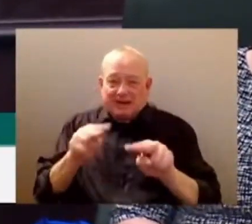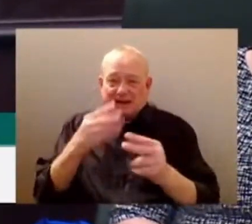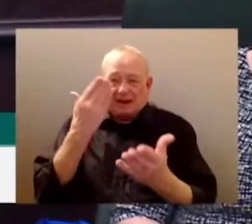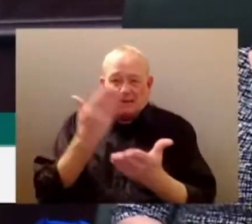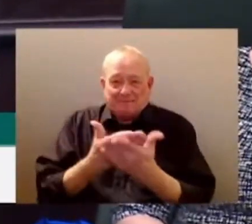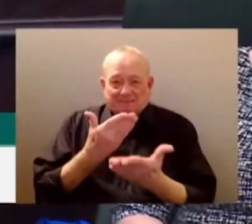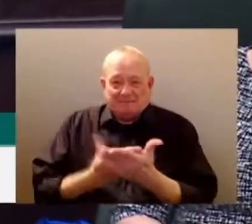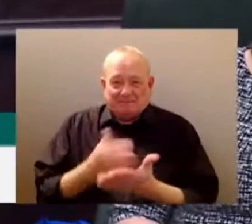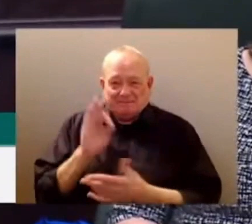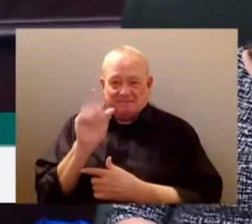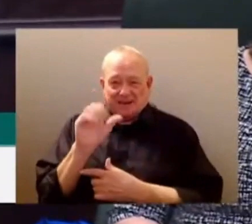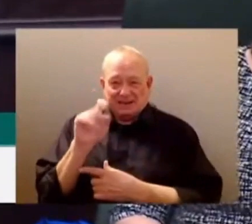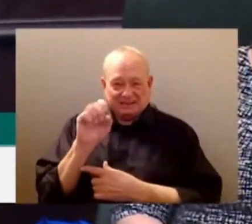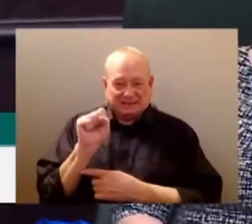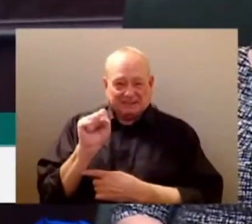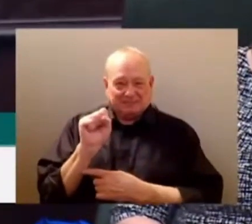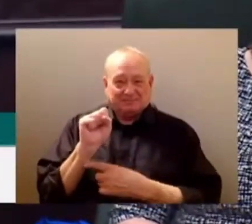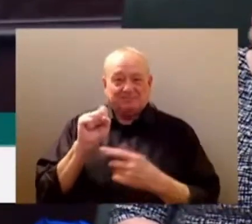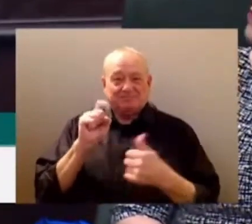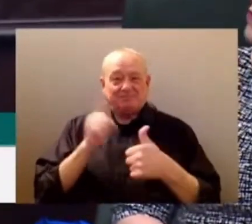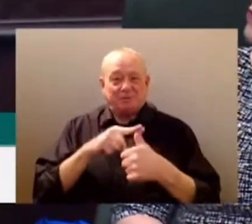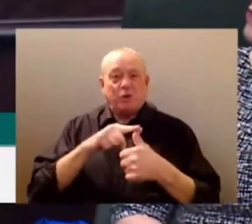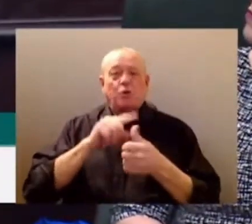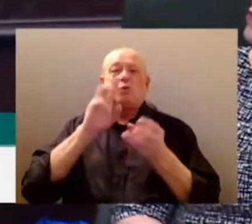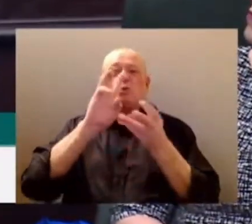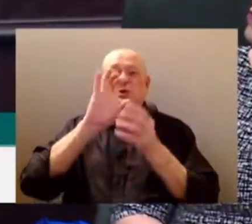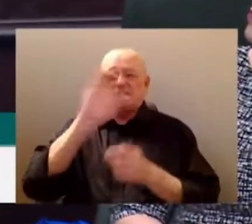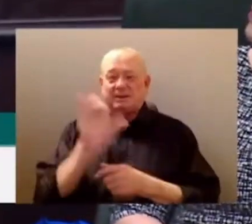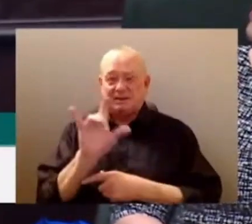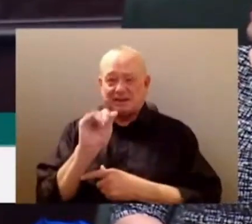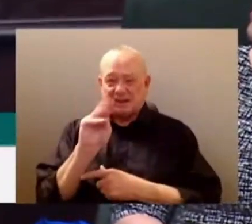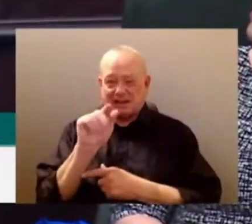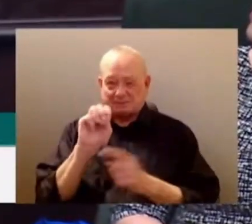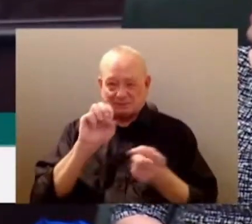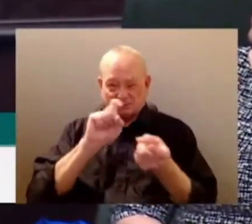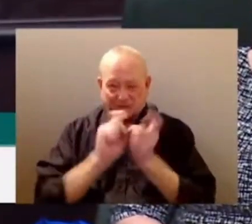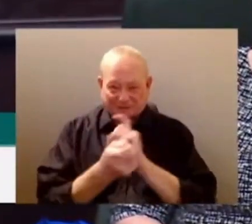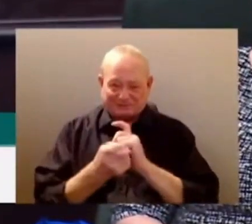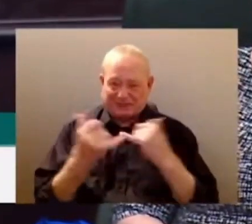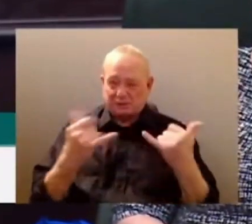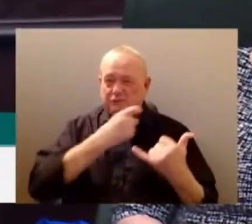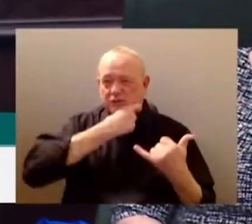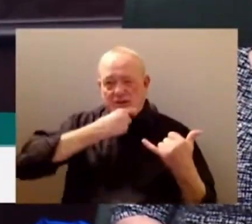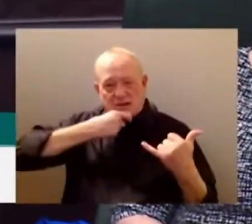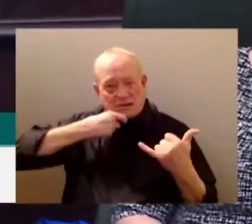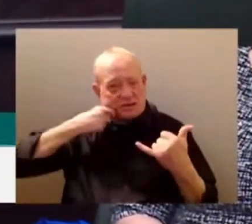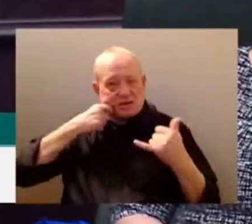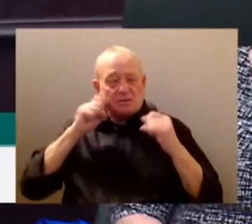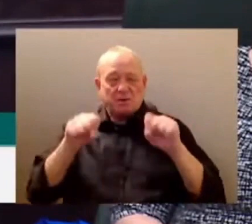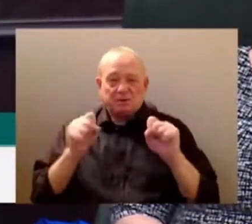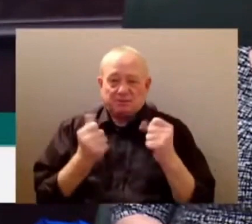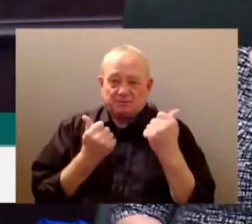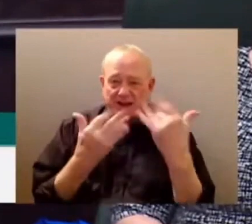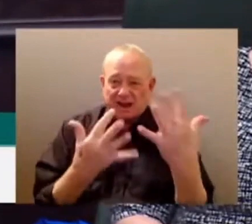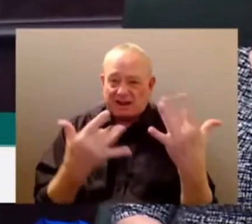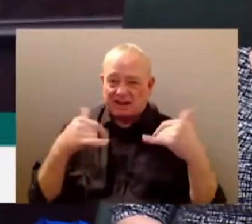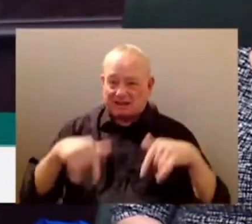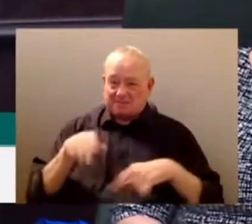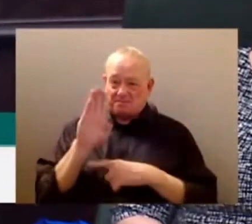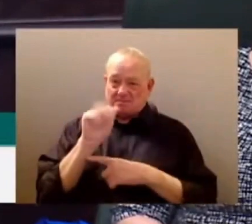late November and Banff is under a fire advisory. Fact, climate change is altering precipitation patterns across